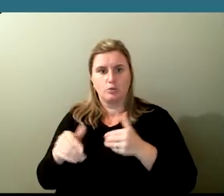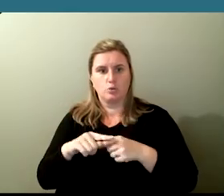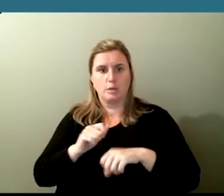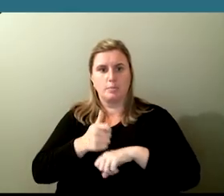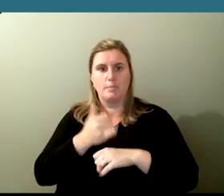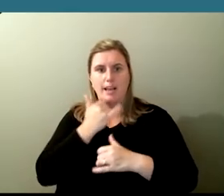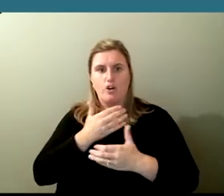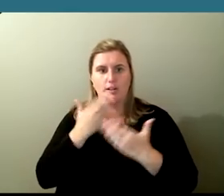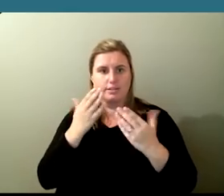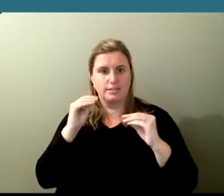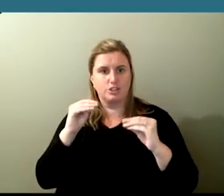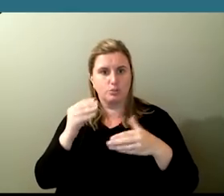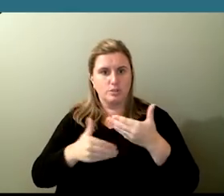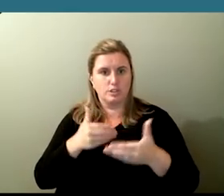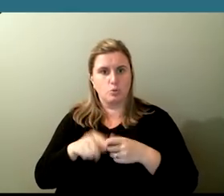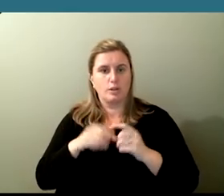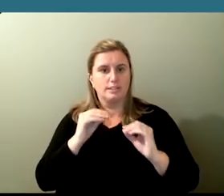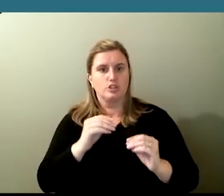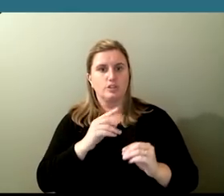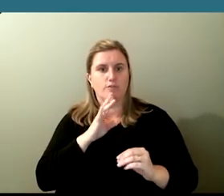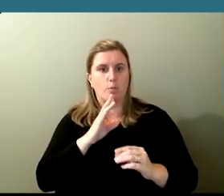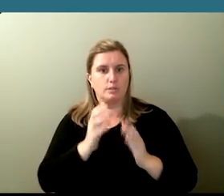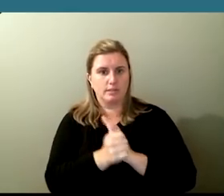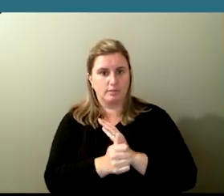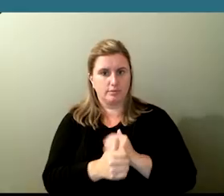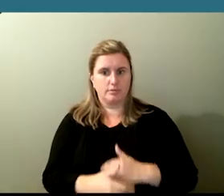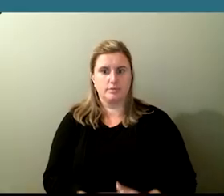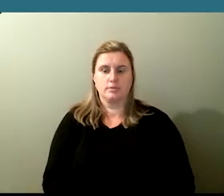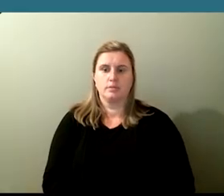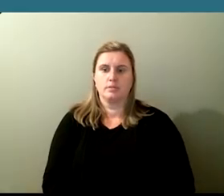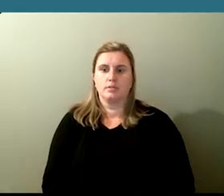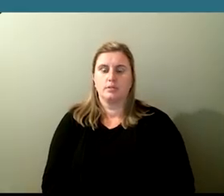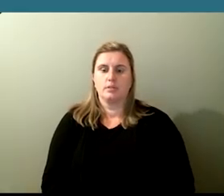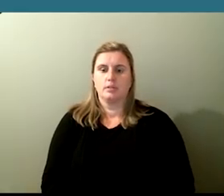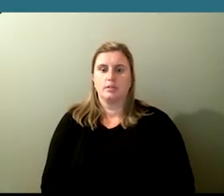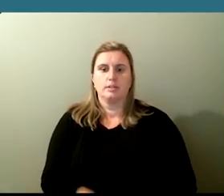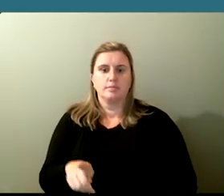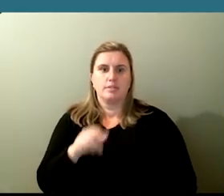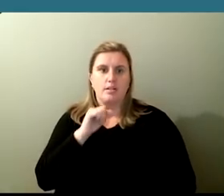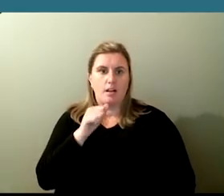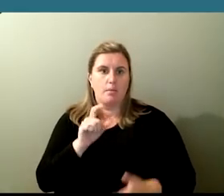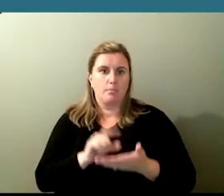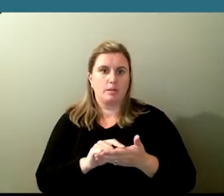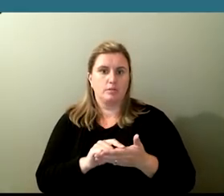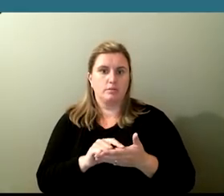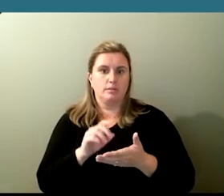teaching procedures when teaching verbal skills. And of course, this is currently an unpublished dissertation.